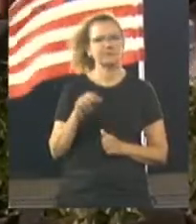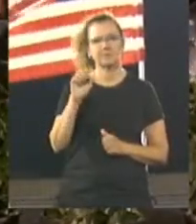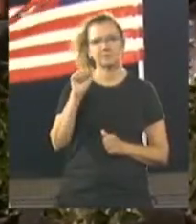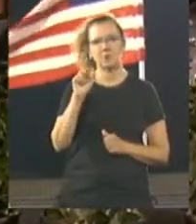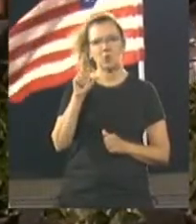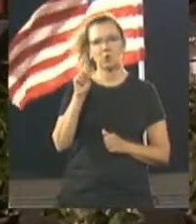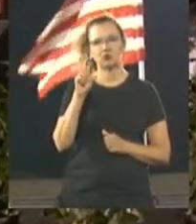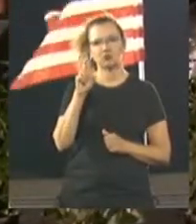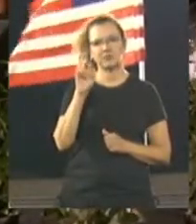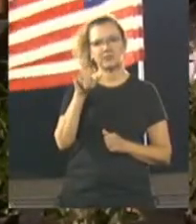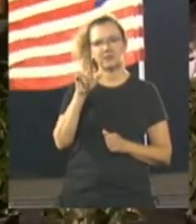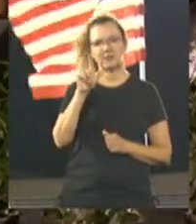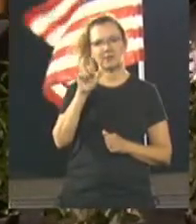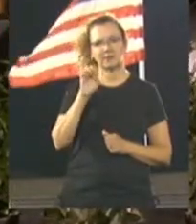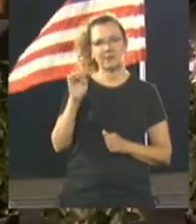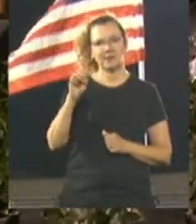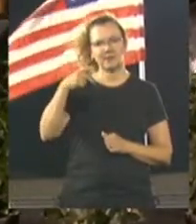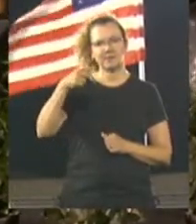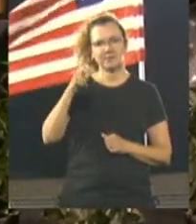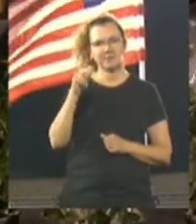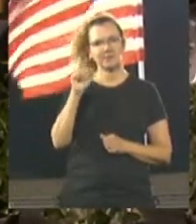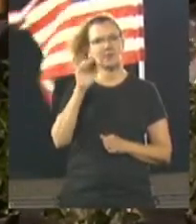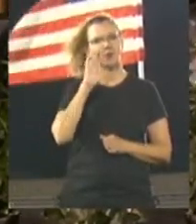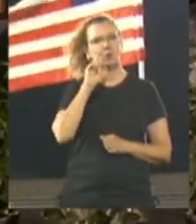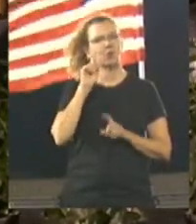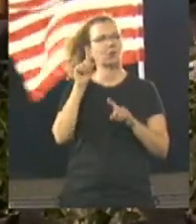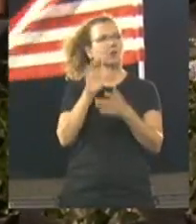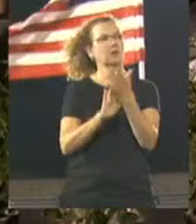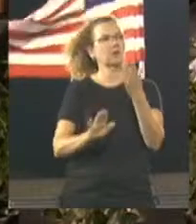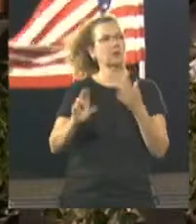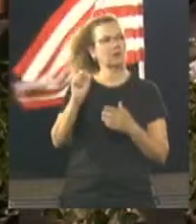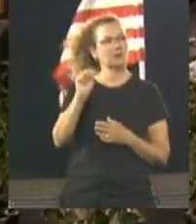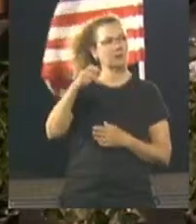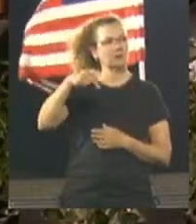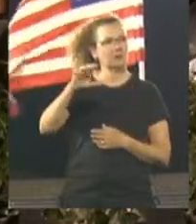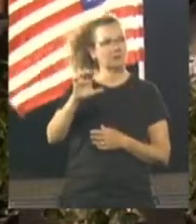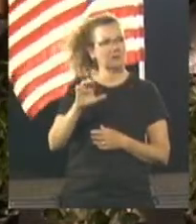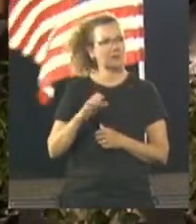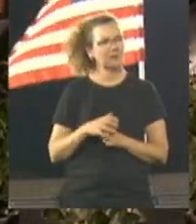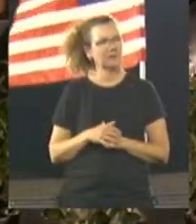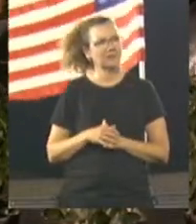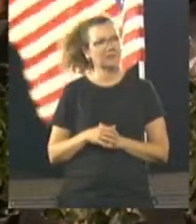Audrey Lee Pina will be attending St. Philip's College.